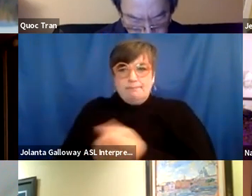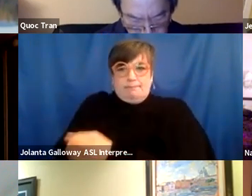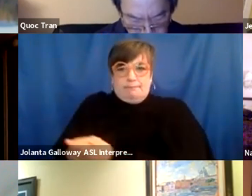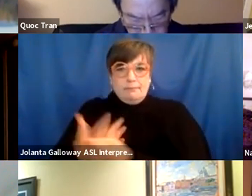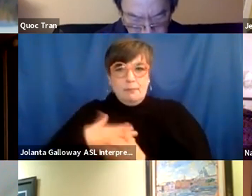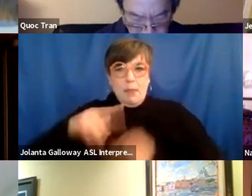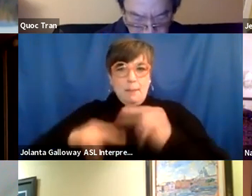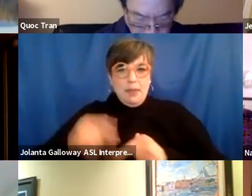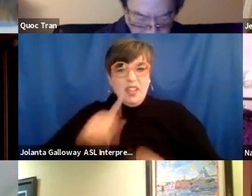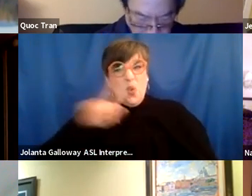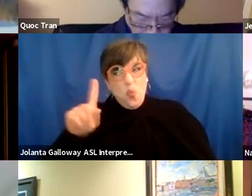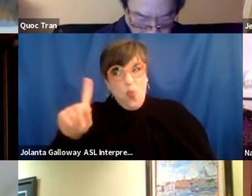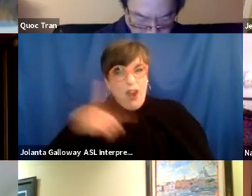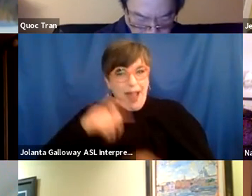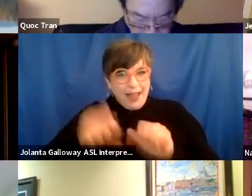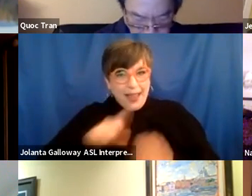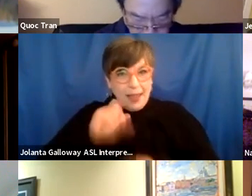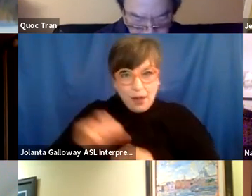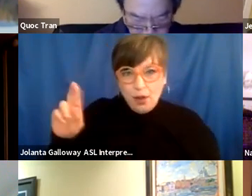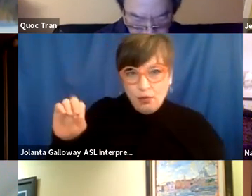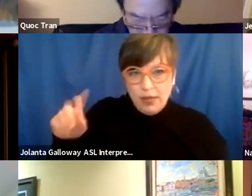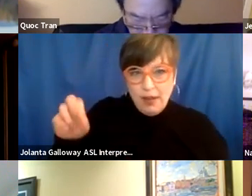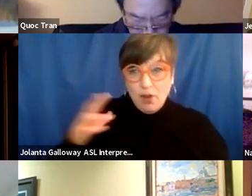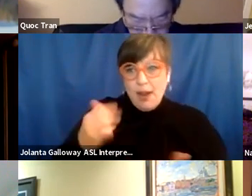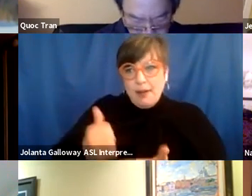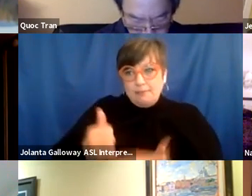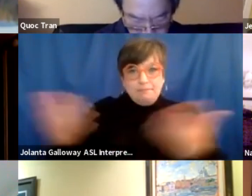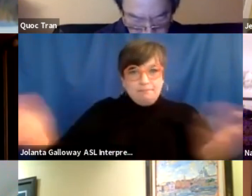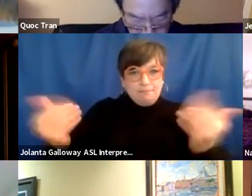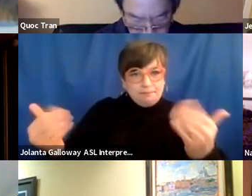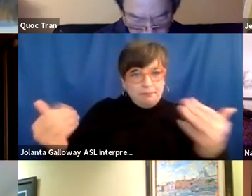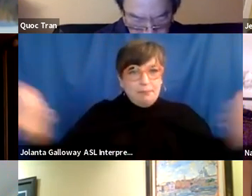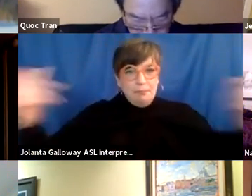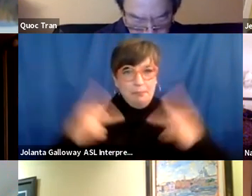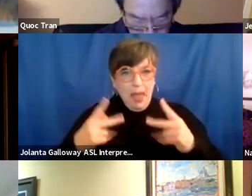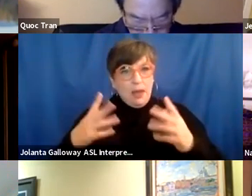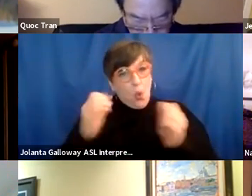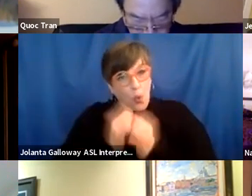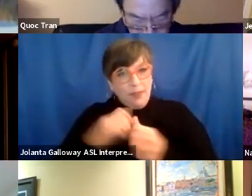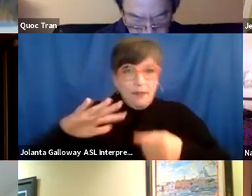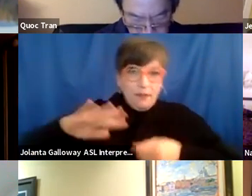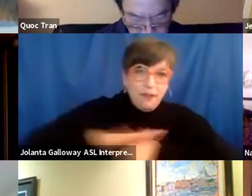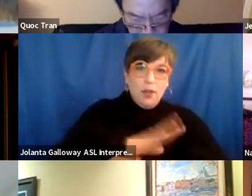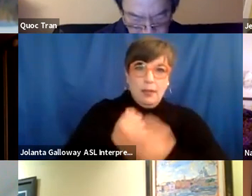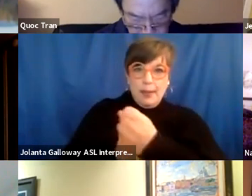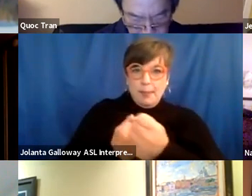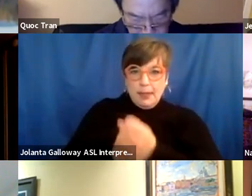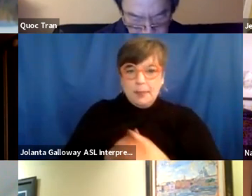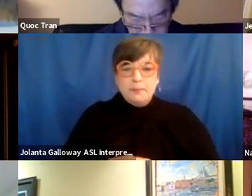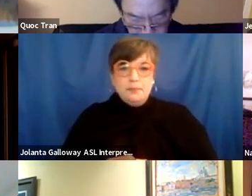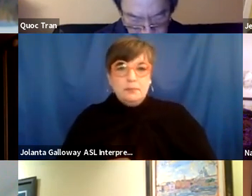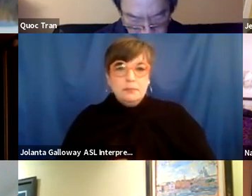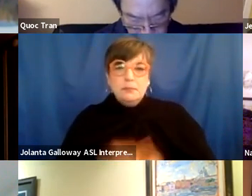truly can recover and help my students come back in a fully capable way next year. So I can't say enough about